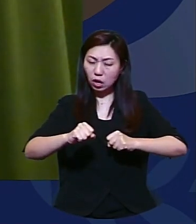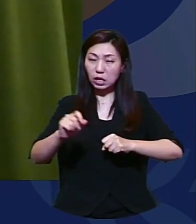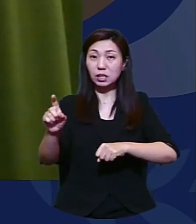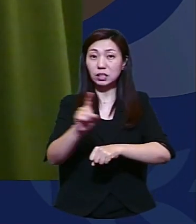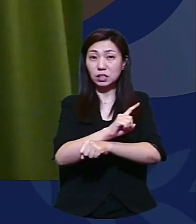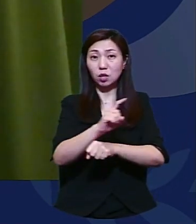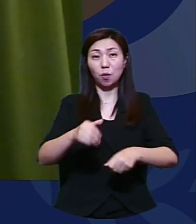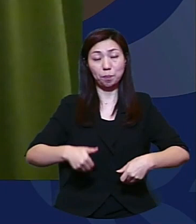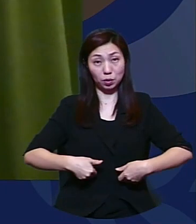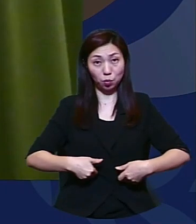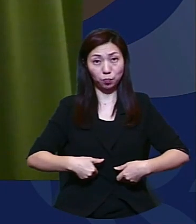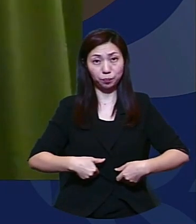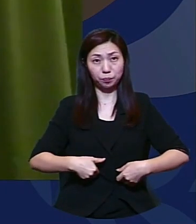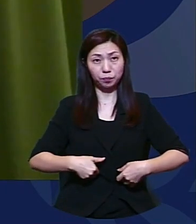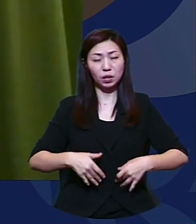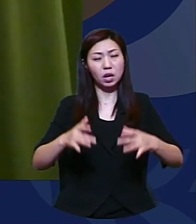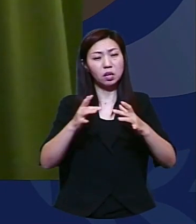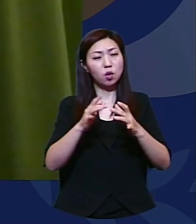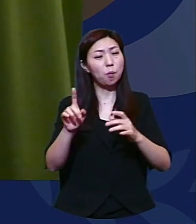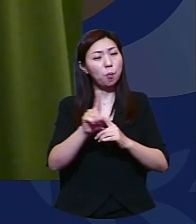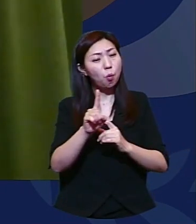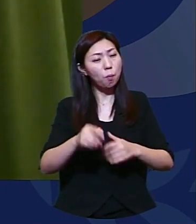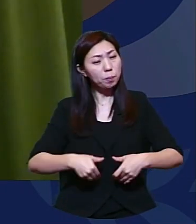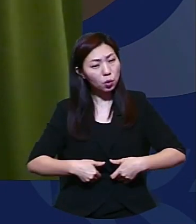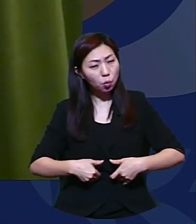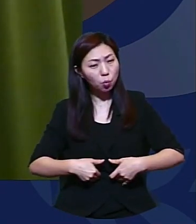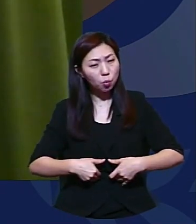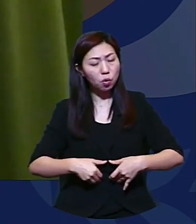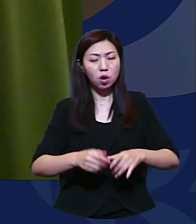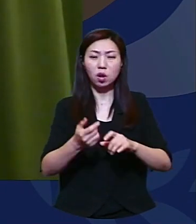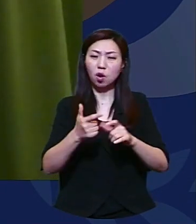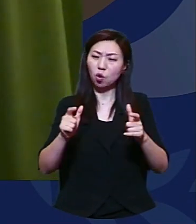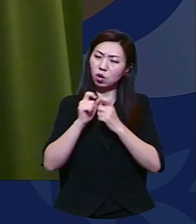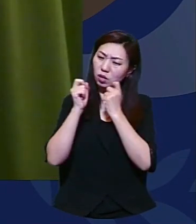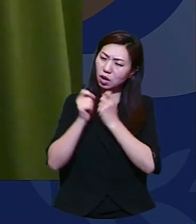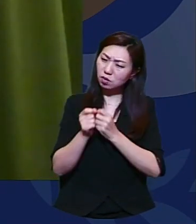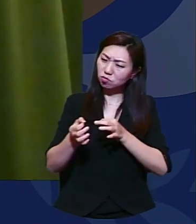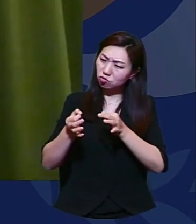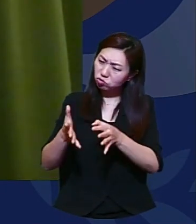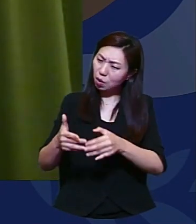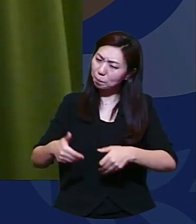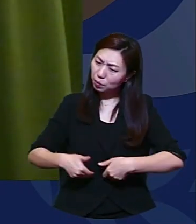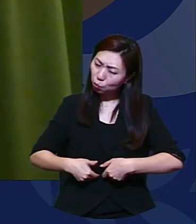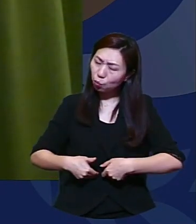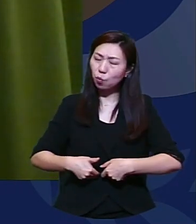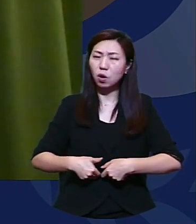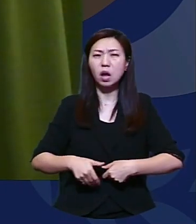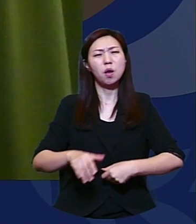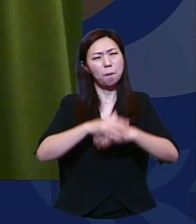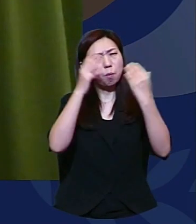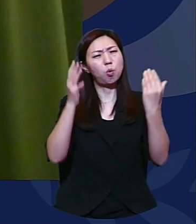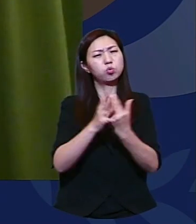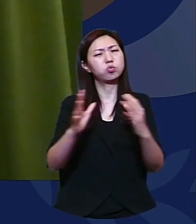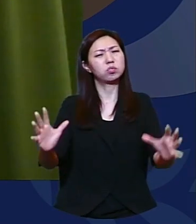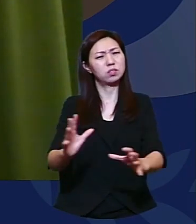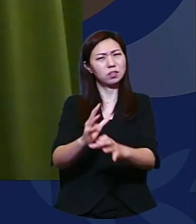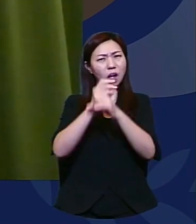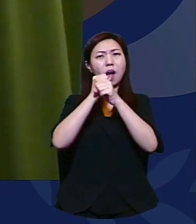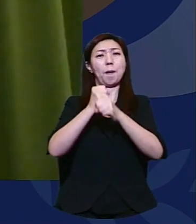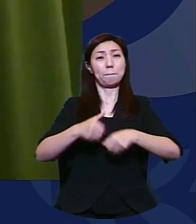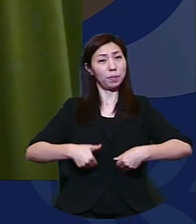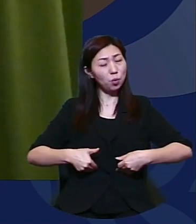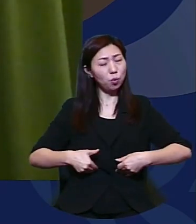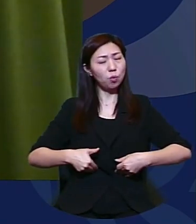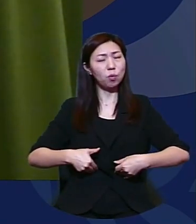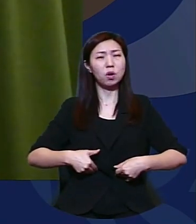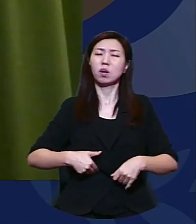help catalyze greater private sector investment, or all the above? To begin to try to answer that question at USAID, we launched